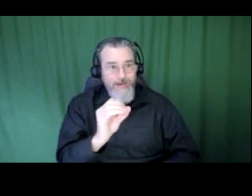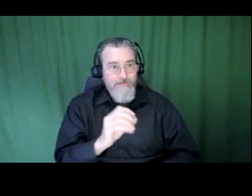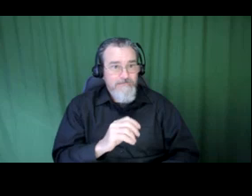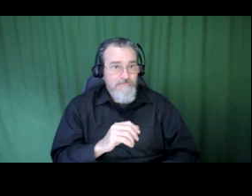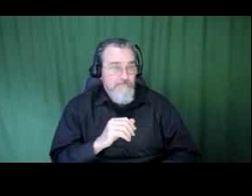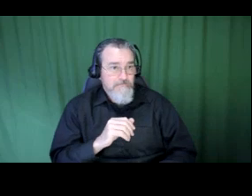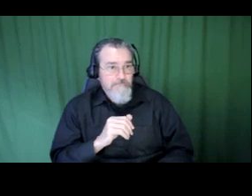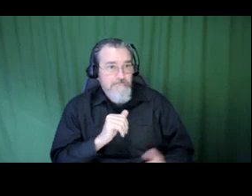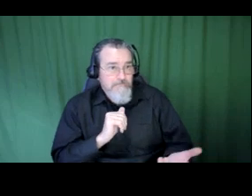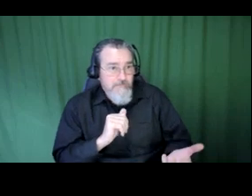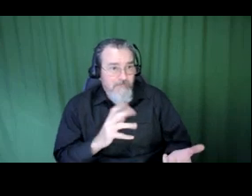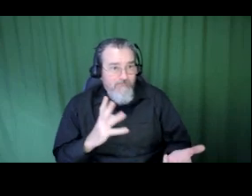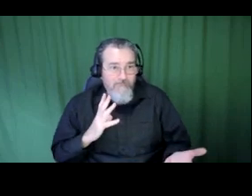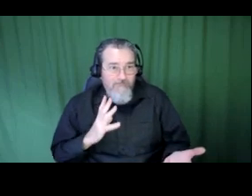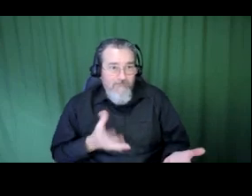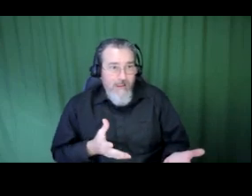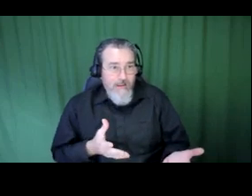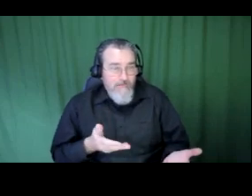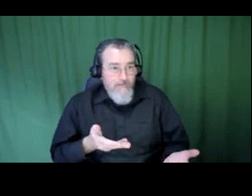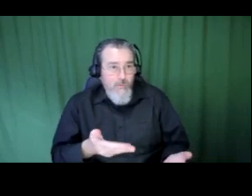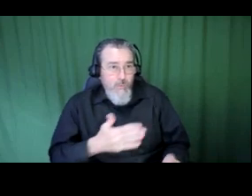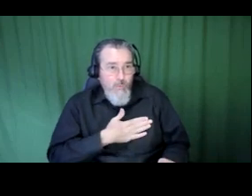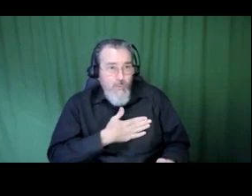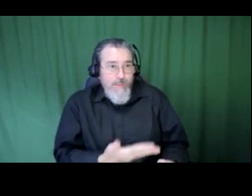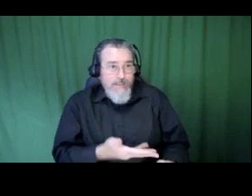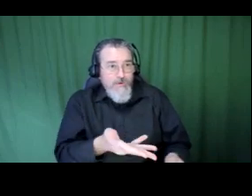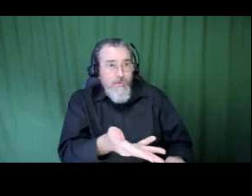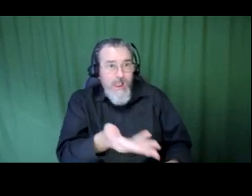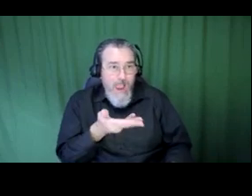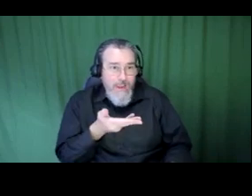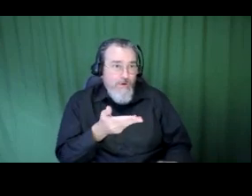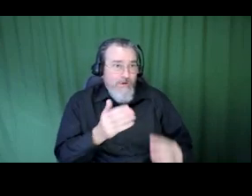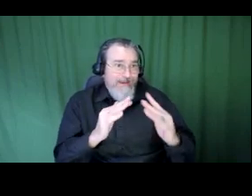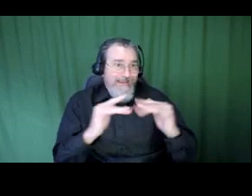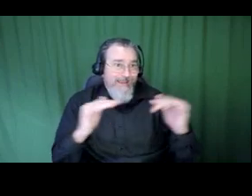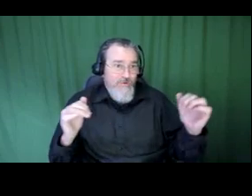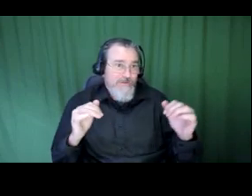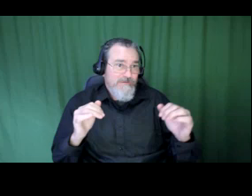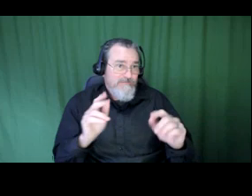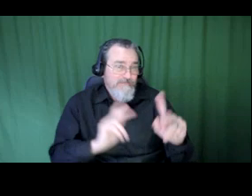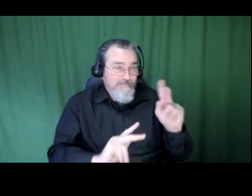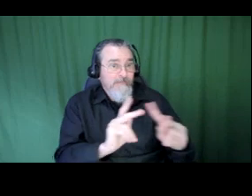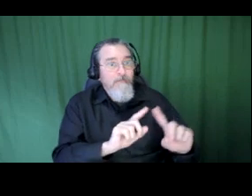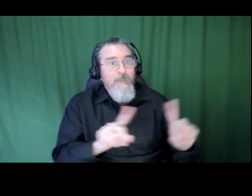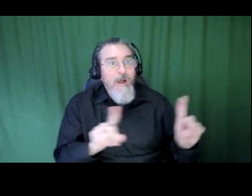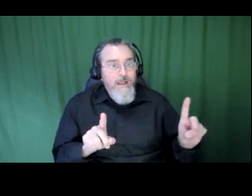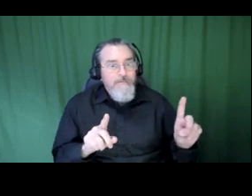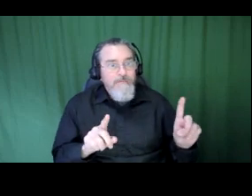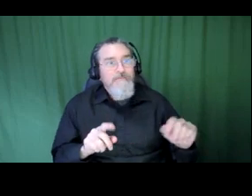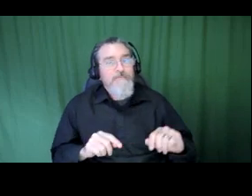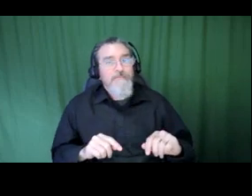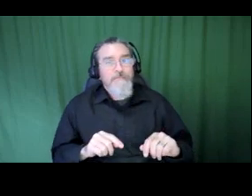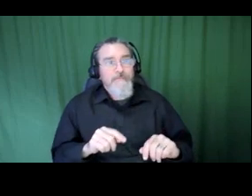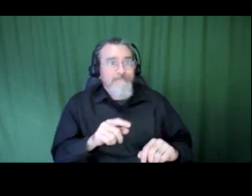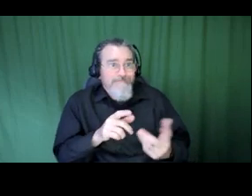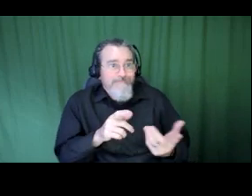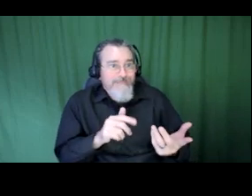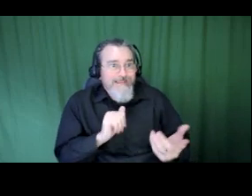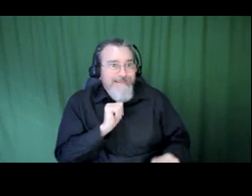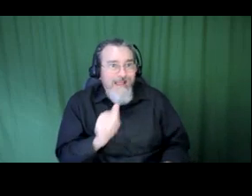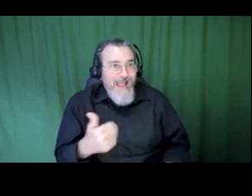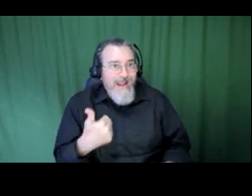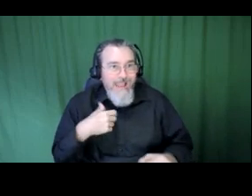diverse candidates in any way, shape, or form, nor were they averse to paying them well. However, they just didn't have the